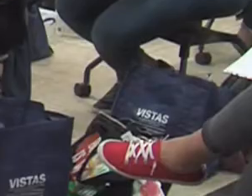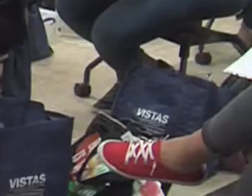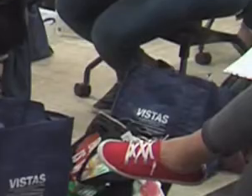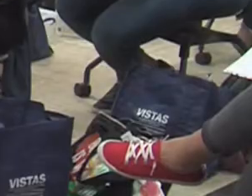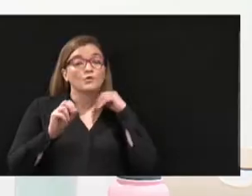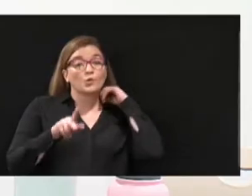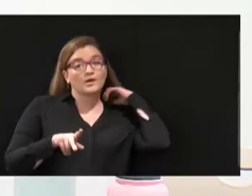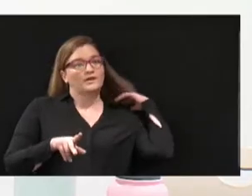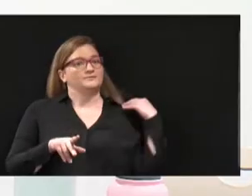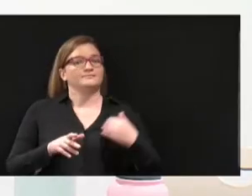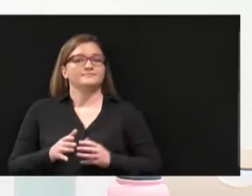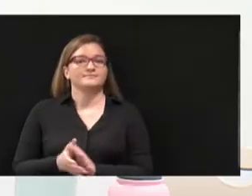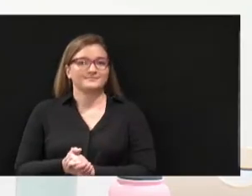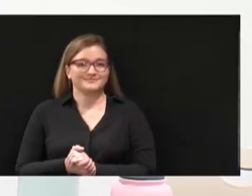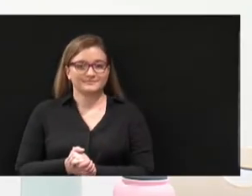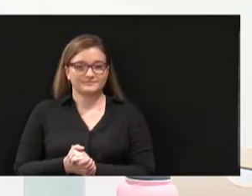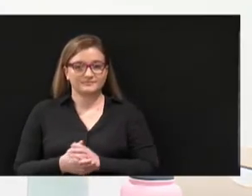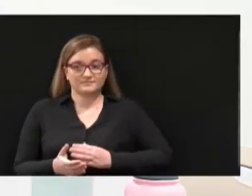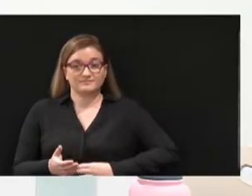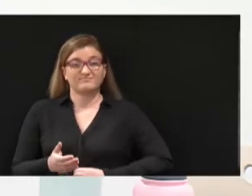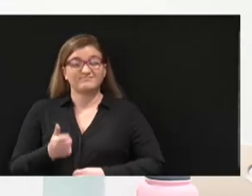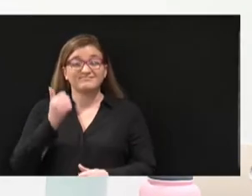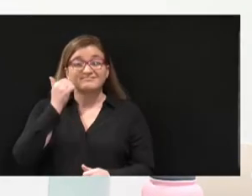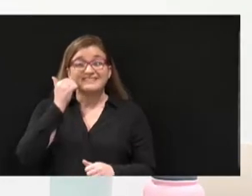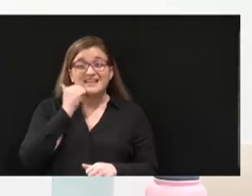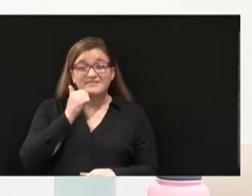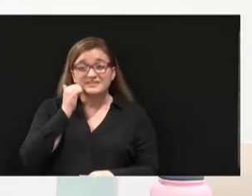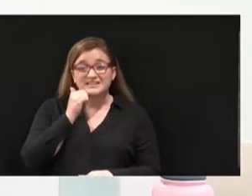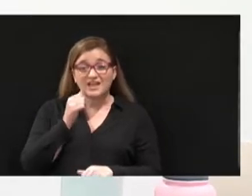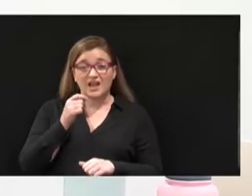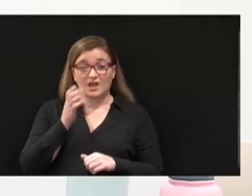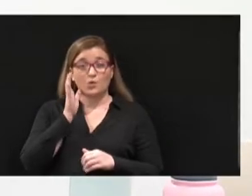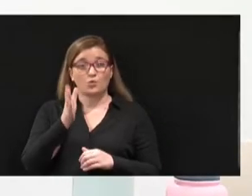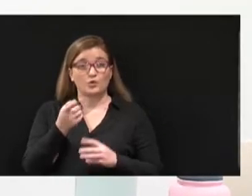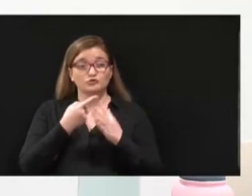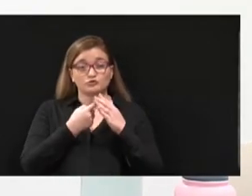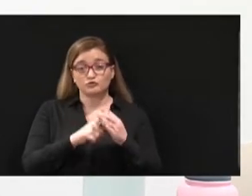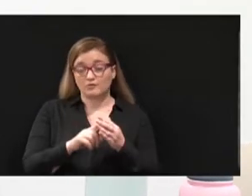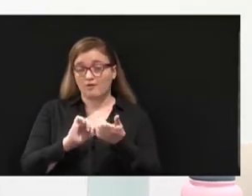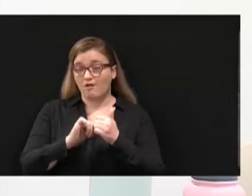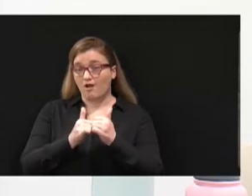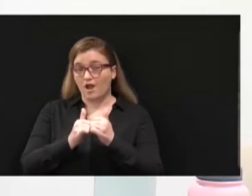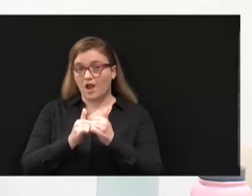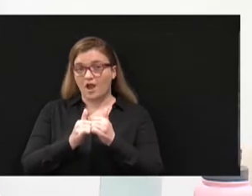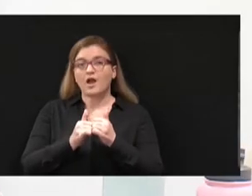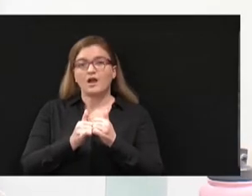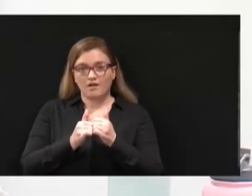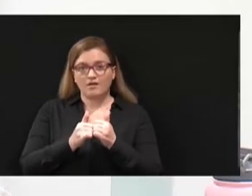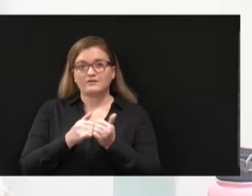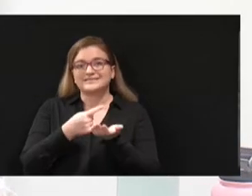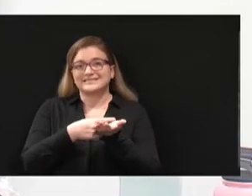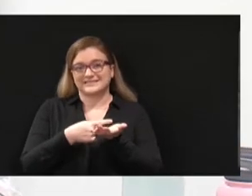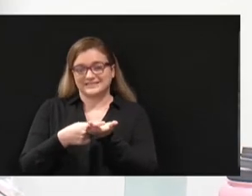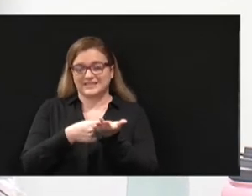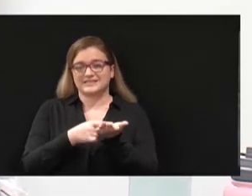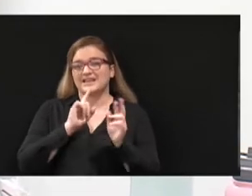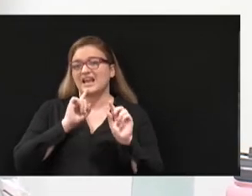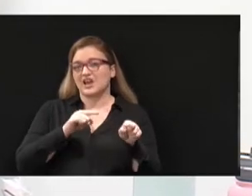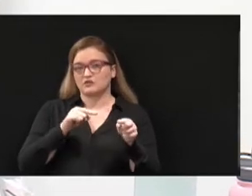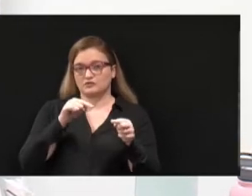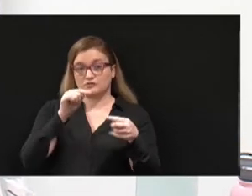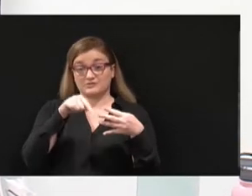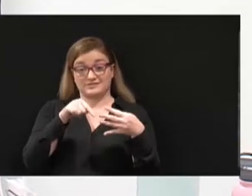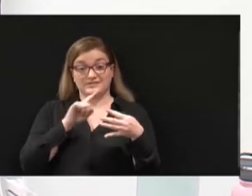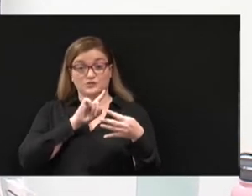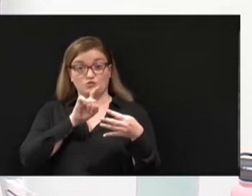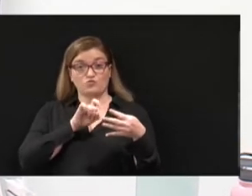Okay. Each day, we will start by going over the answers to the questions for the